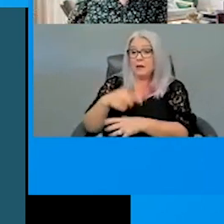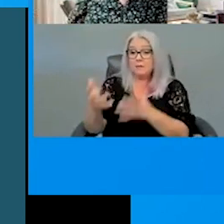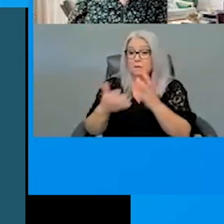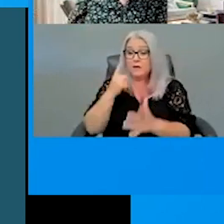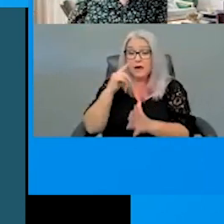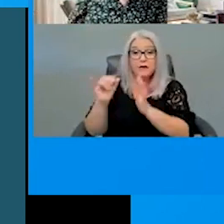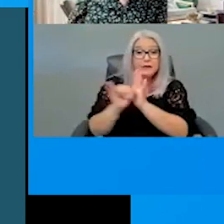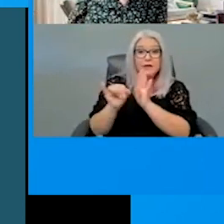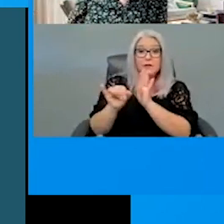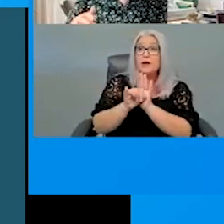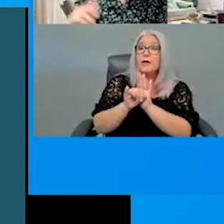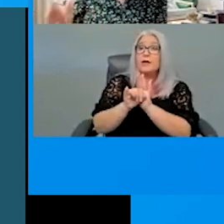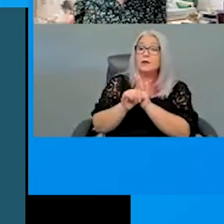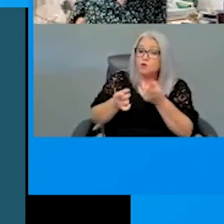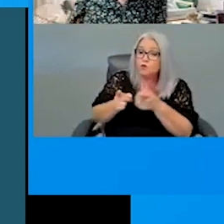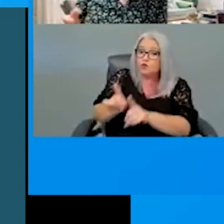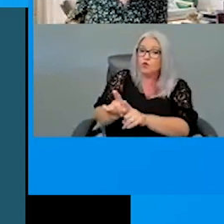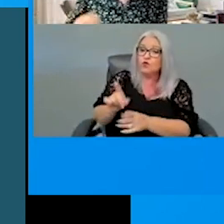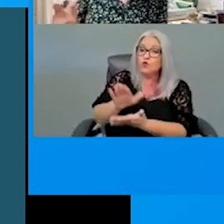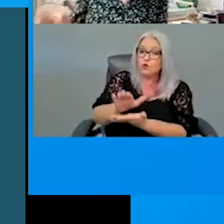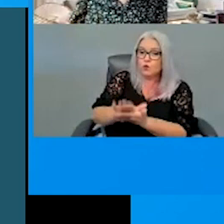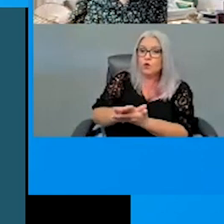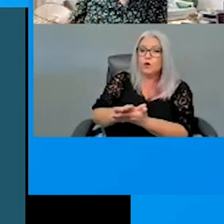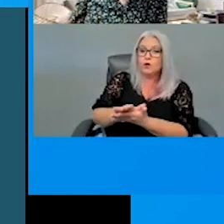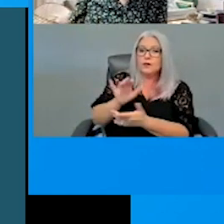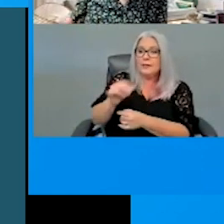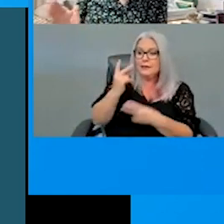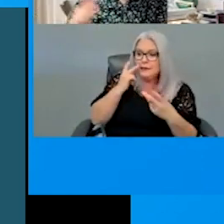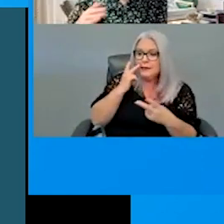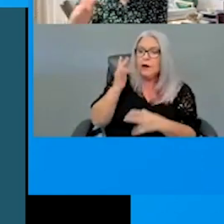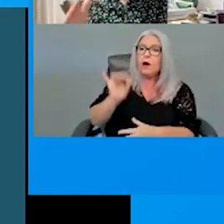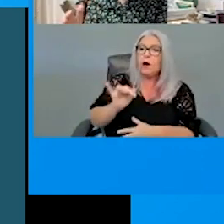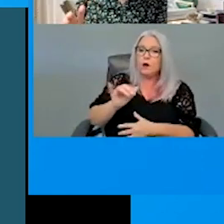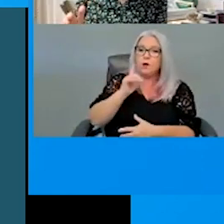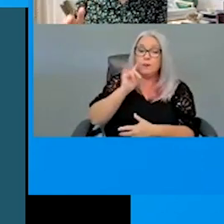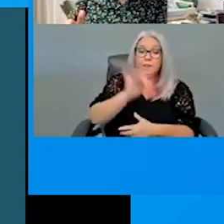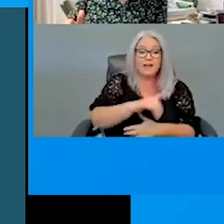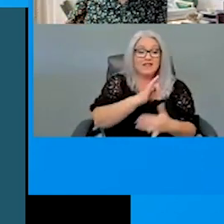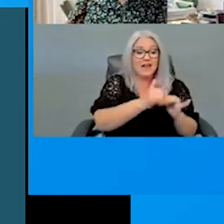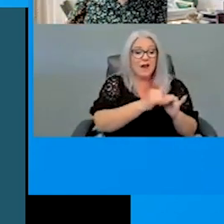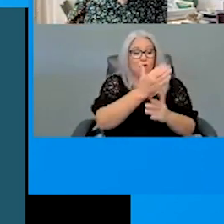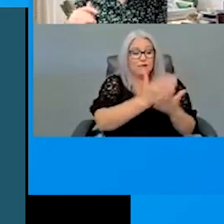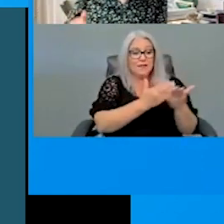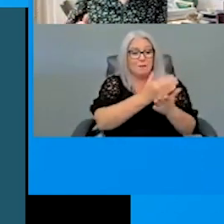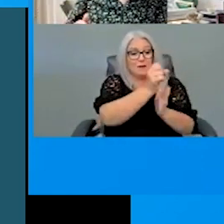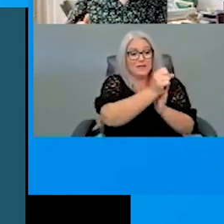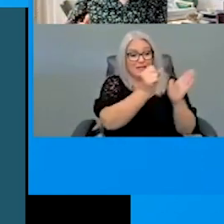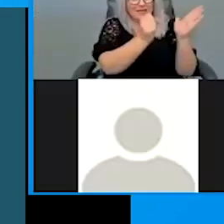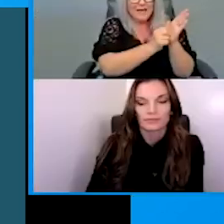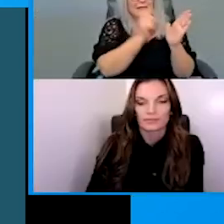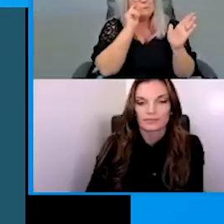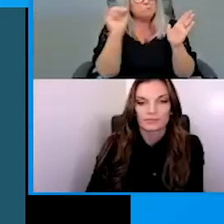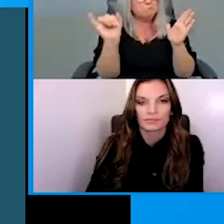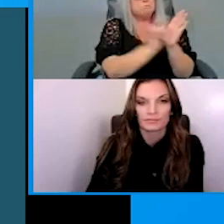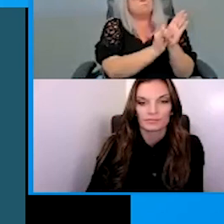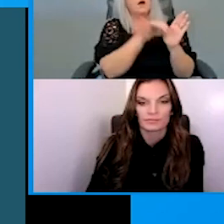their education process. And that's actually how some state systems identify parents with